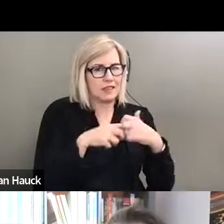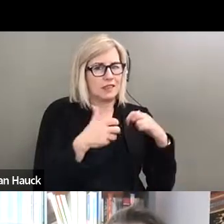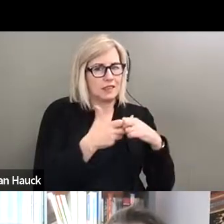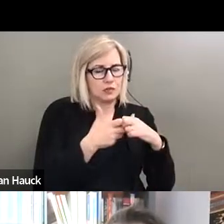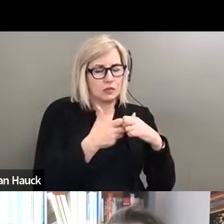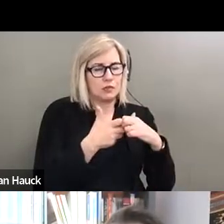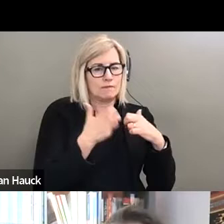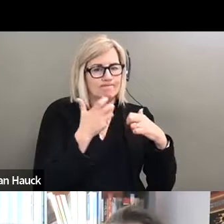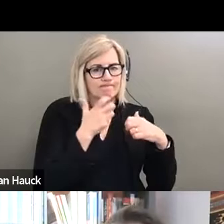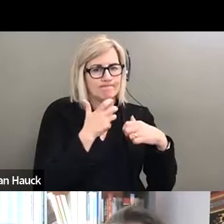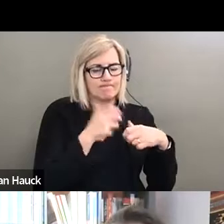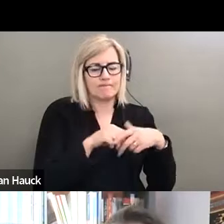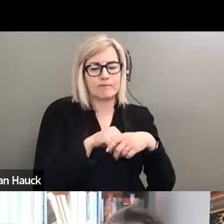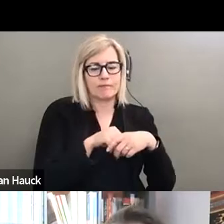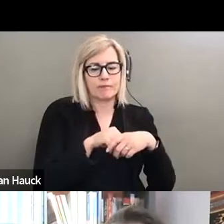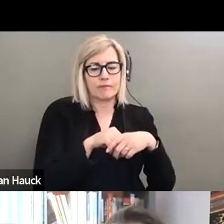And